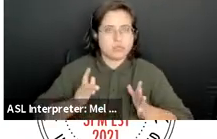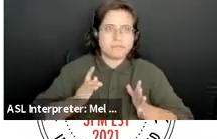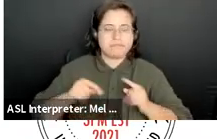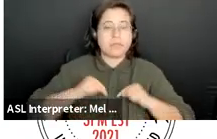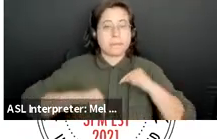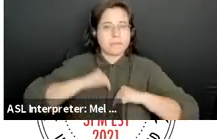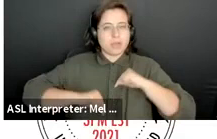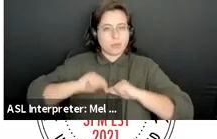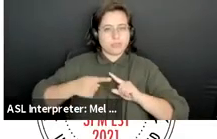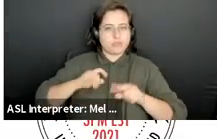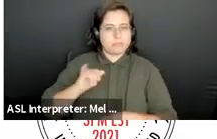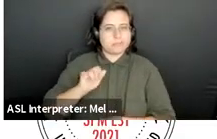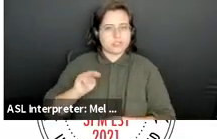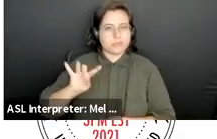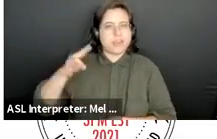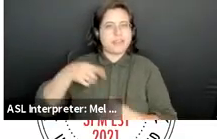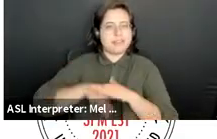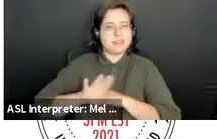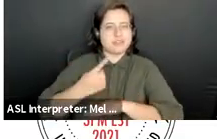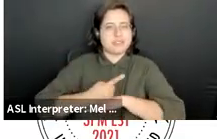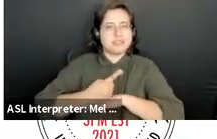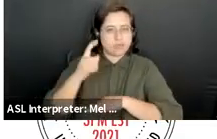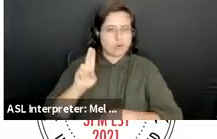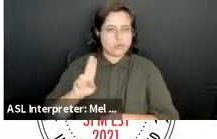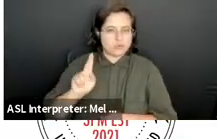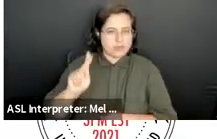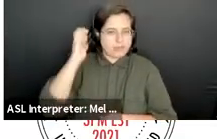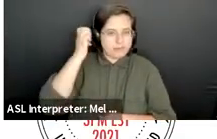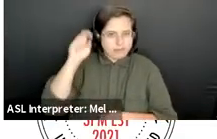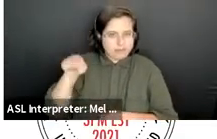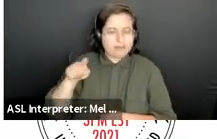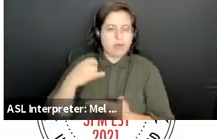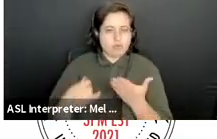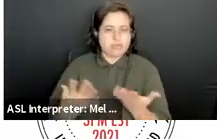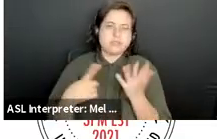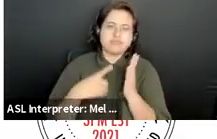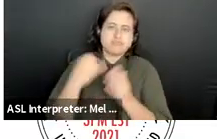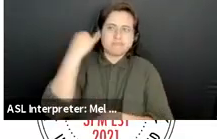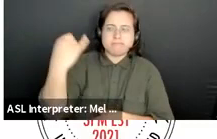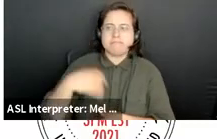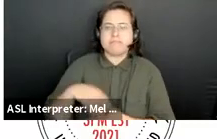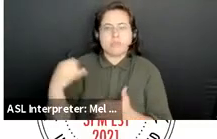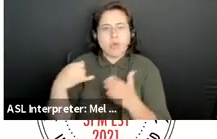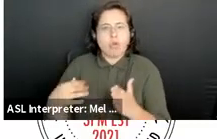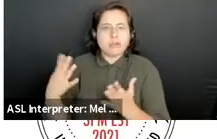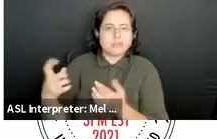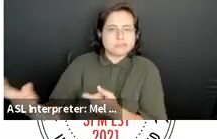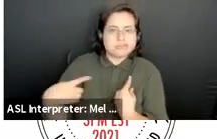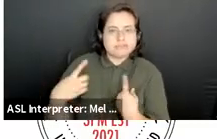a January 8th entry date for a UK artist. So let's say you're trying to bring an artist to the US to do a